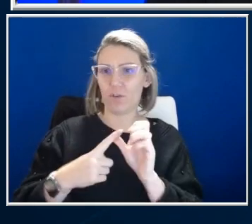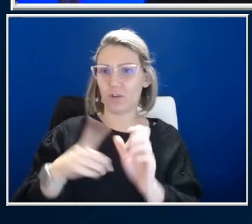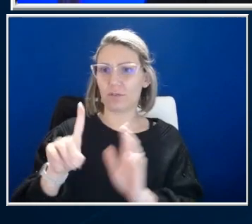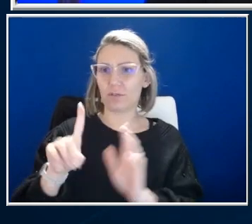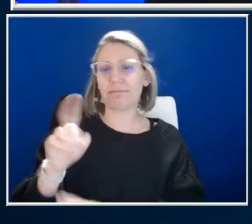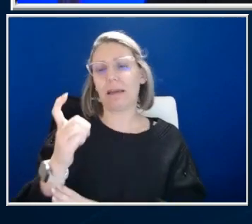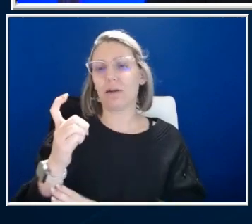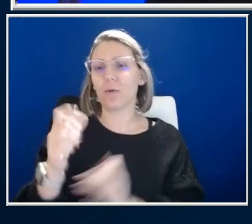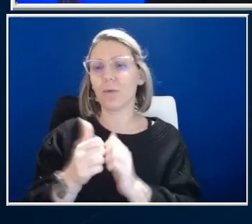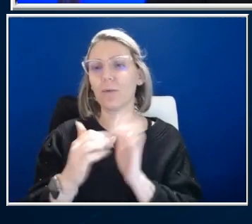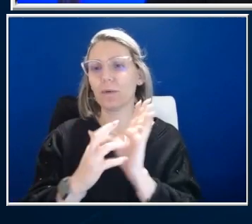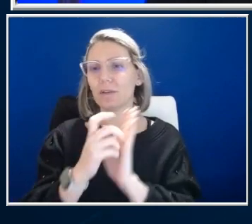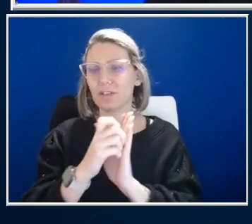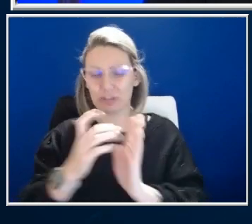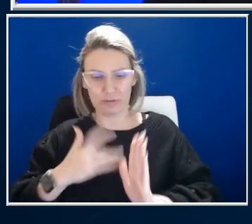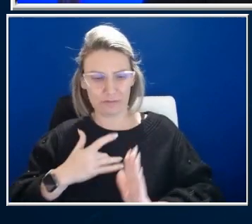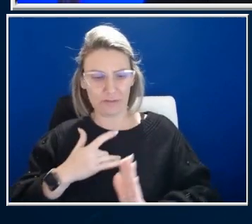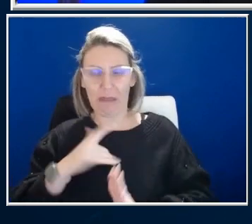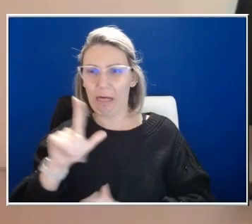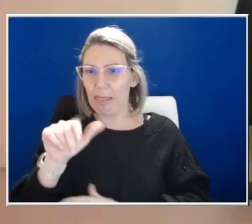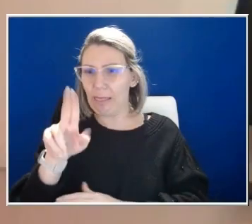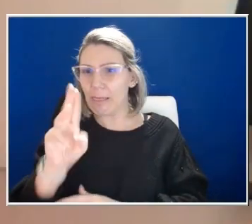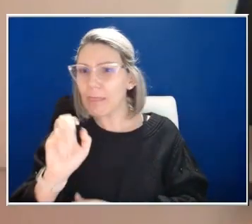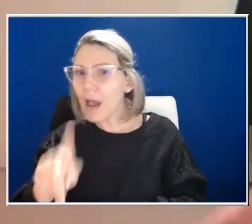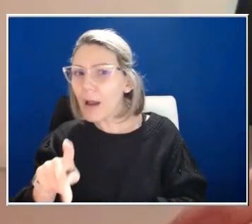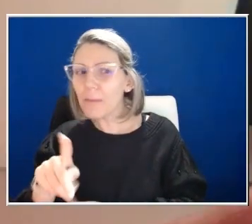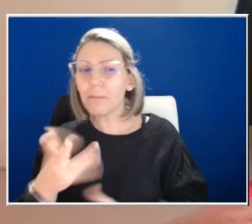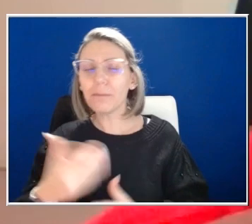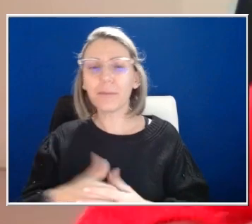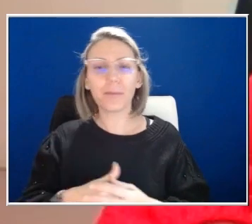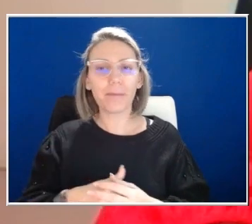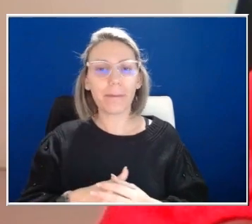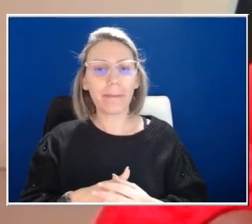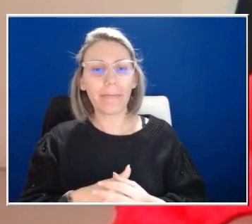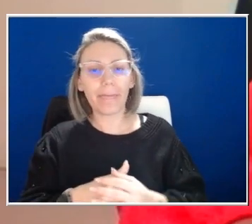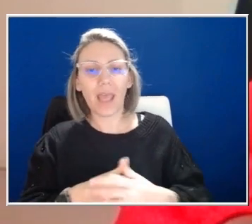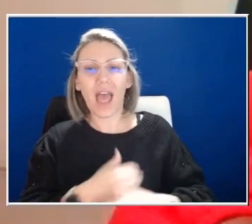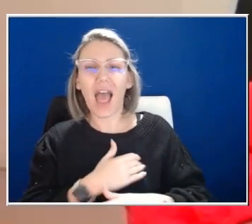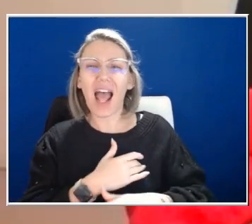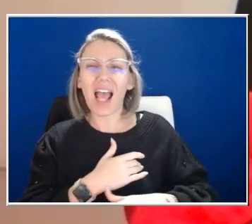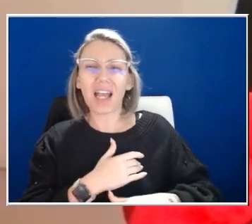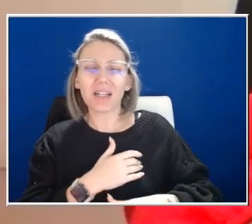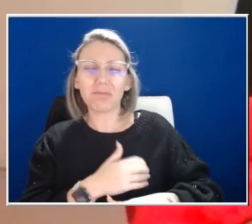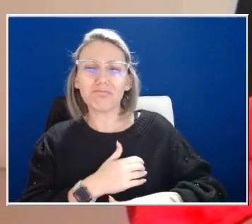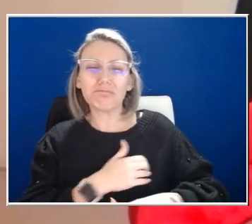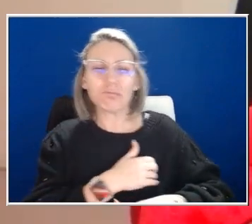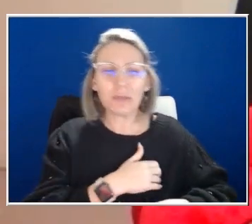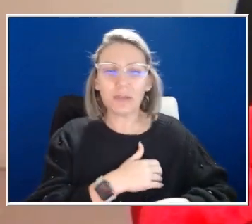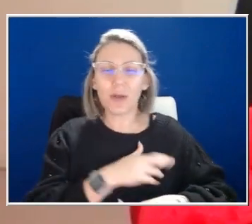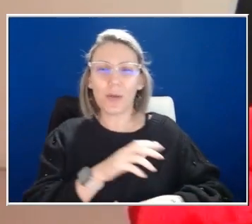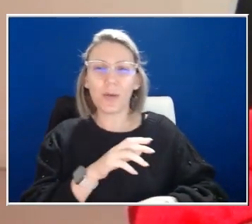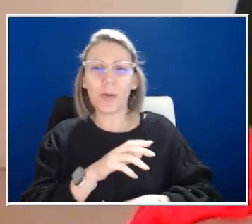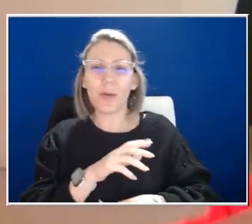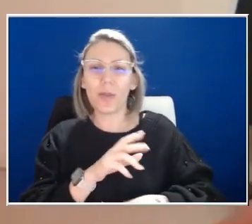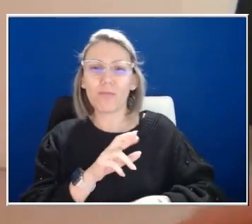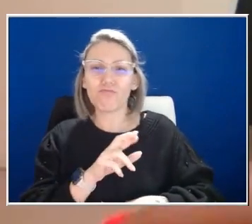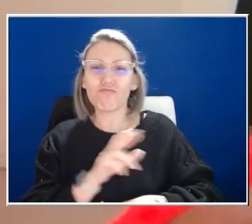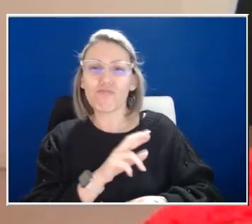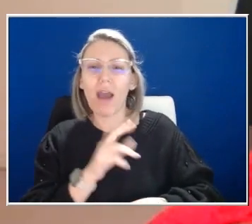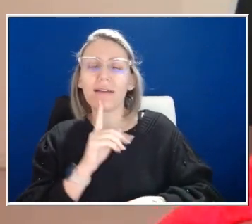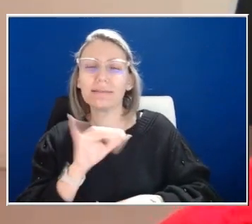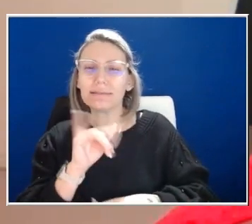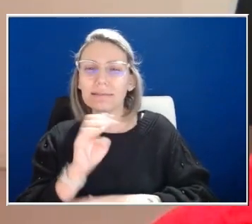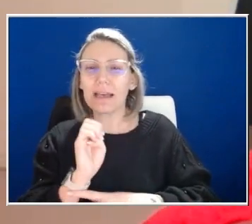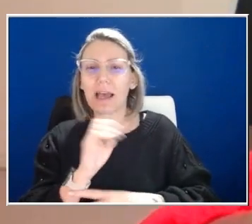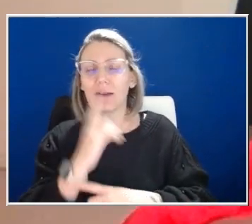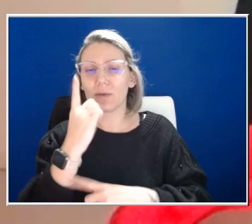feel a lump? What did you notice? I actually had kind of bumped my right side one day at work. And so I